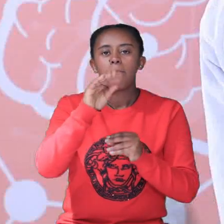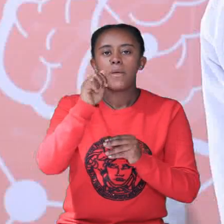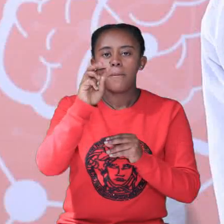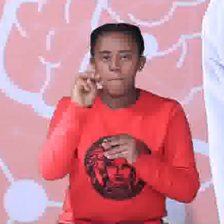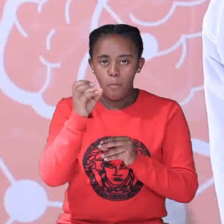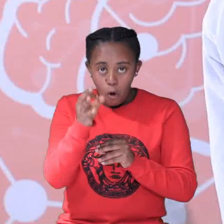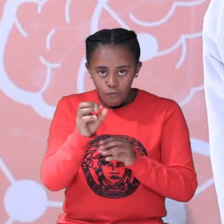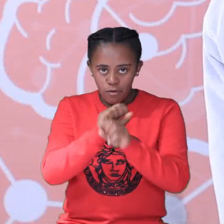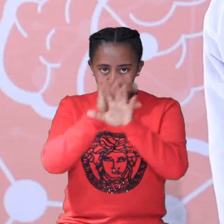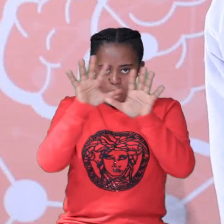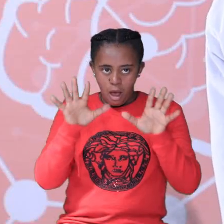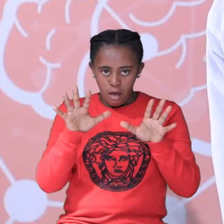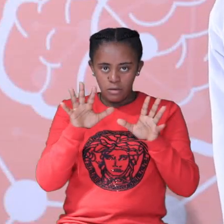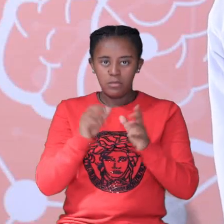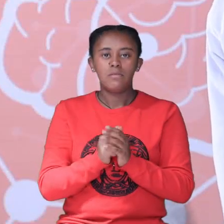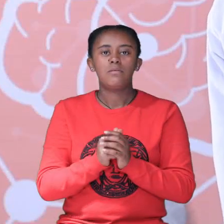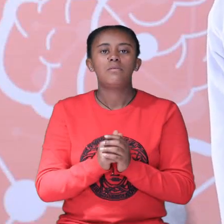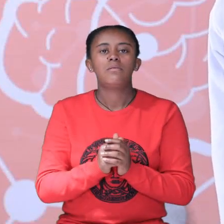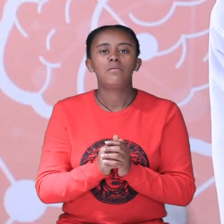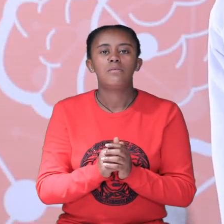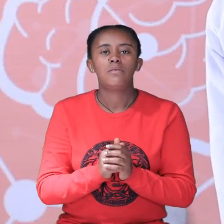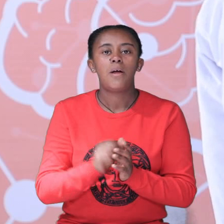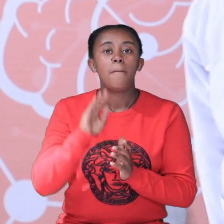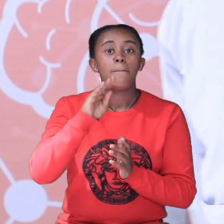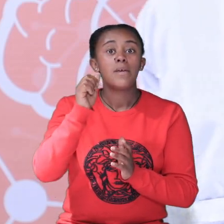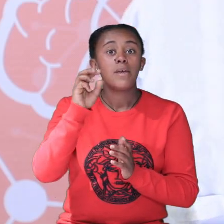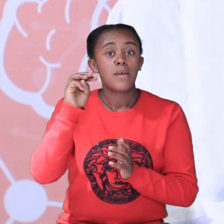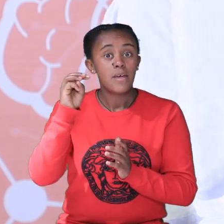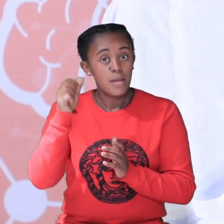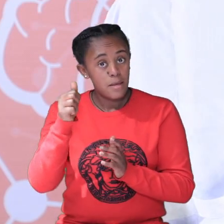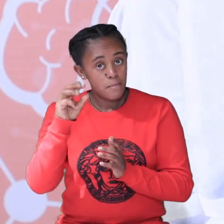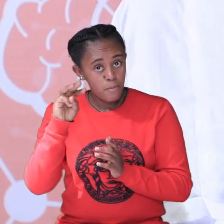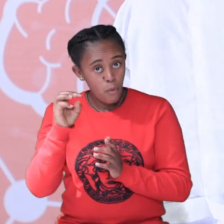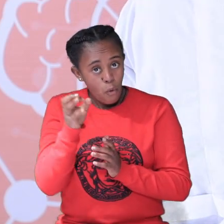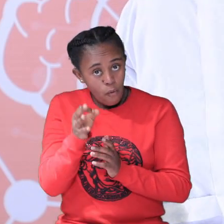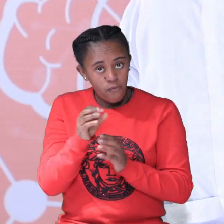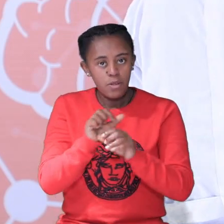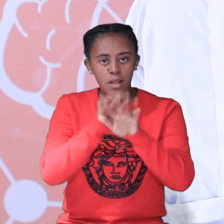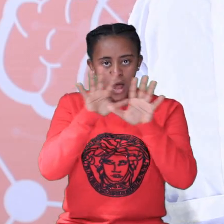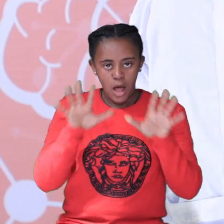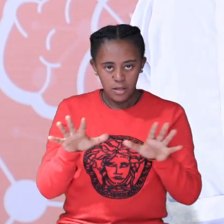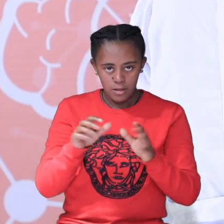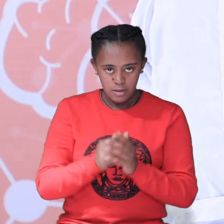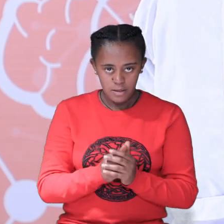beam of light. Beam of light.